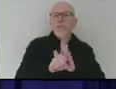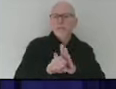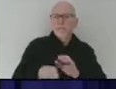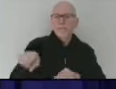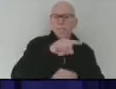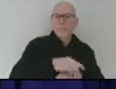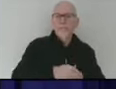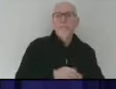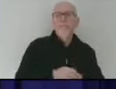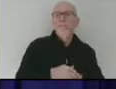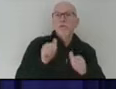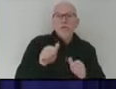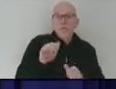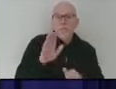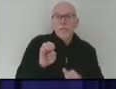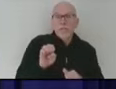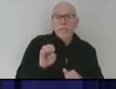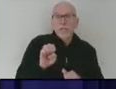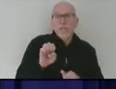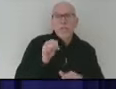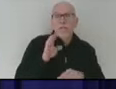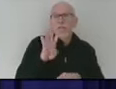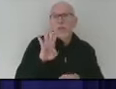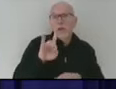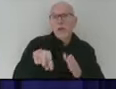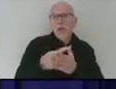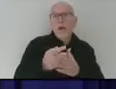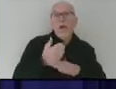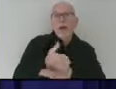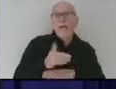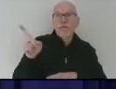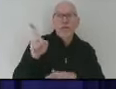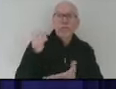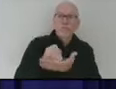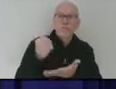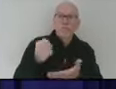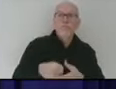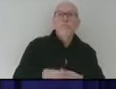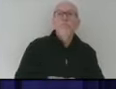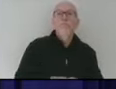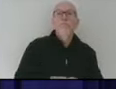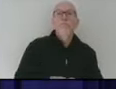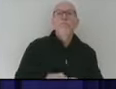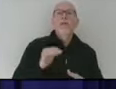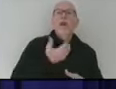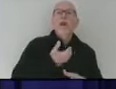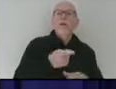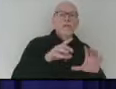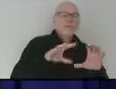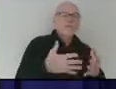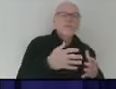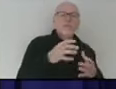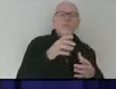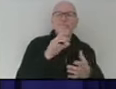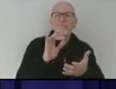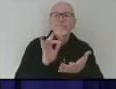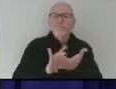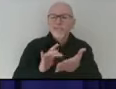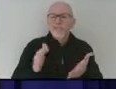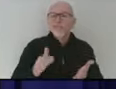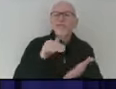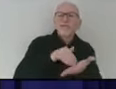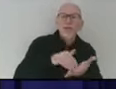could come as soon as 48 hours after an EUA is issued. Our vaccine review team of physicians, ethicists, and others will review